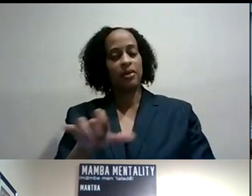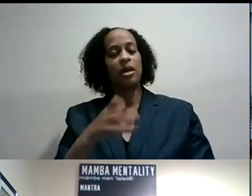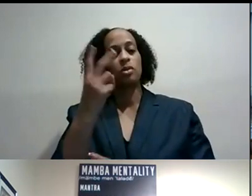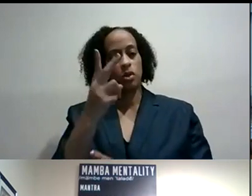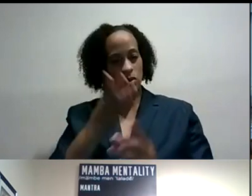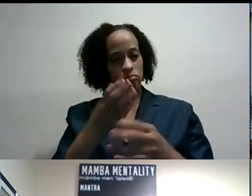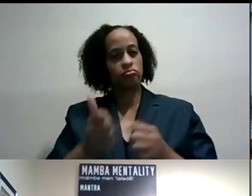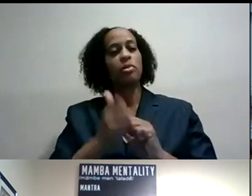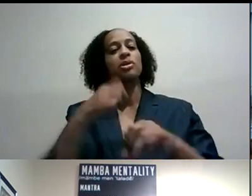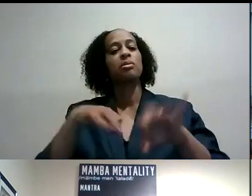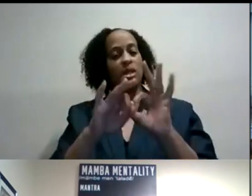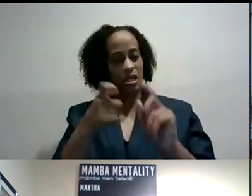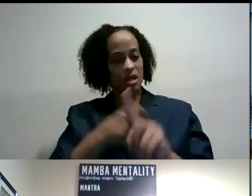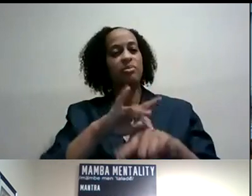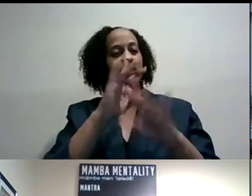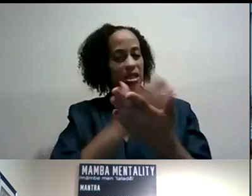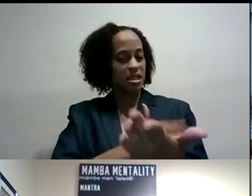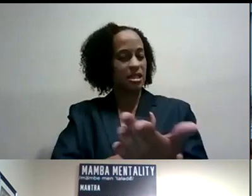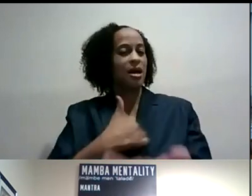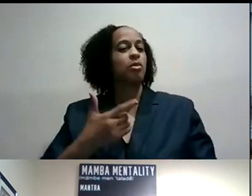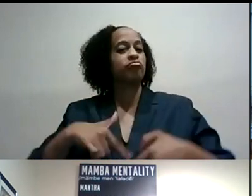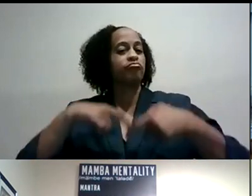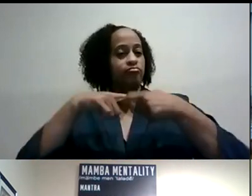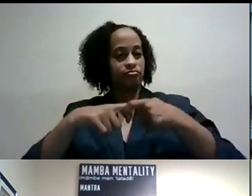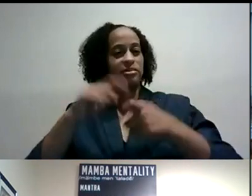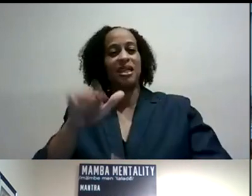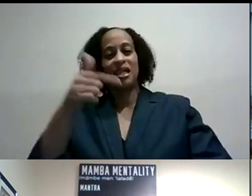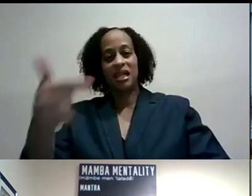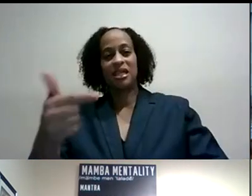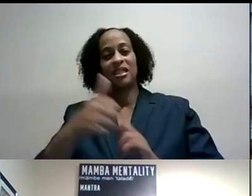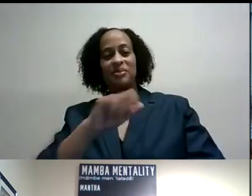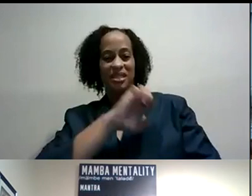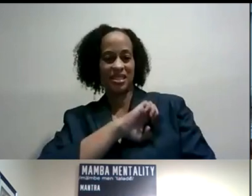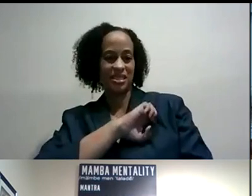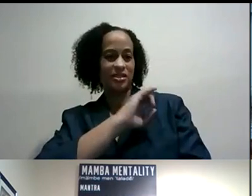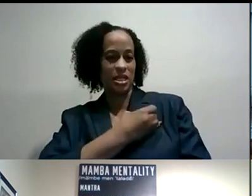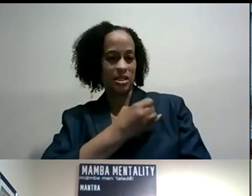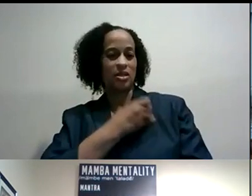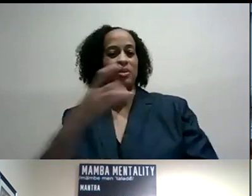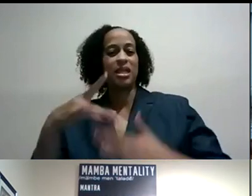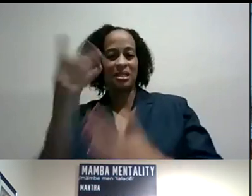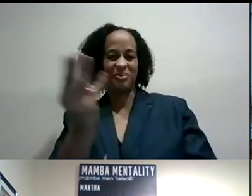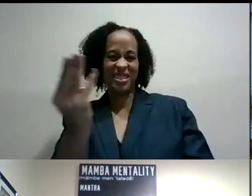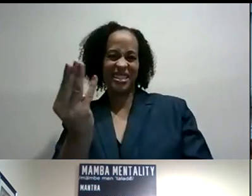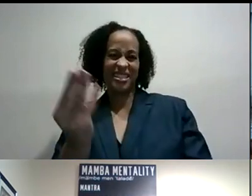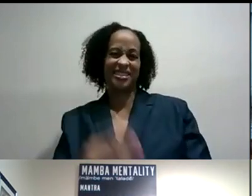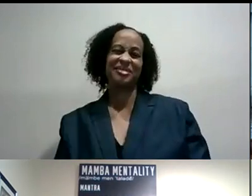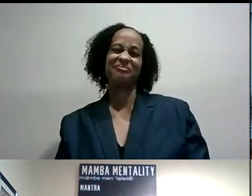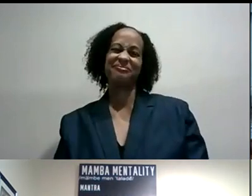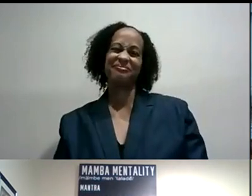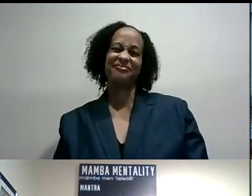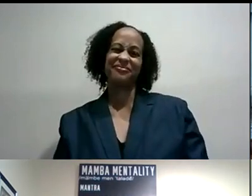two main points that I kind of got from Sunday's lesson. I'll stop here and hand over to Miss Elsie Jackson, who will take us to Monday.